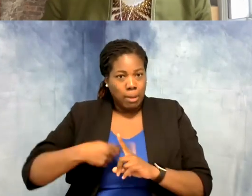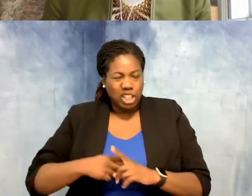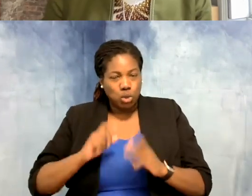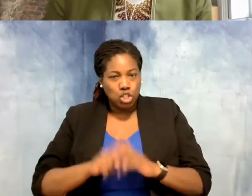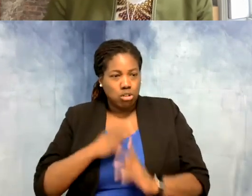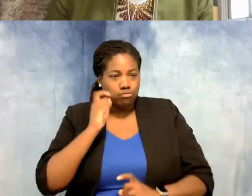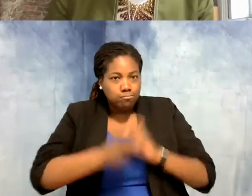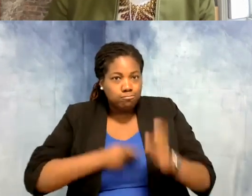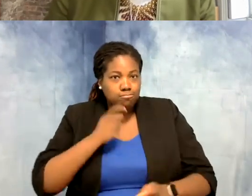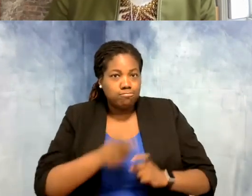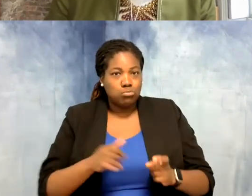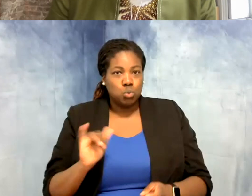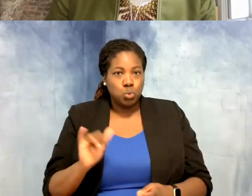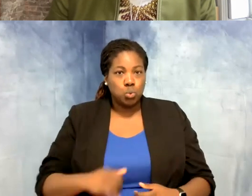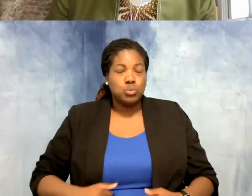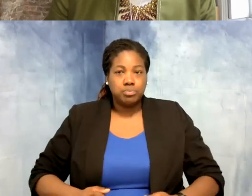well.